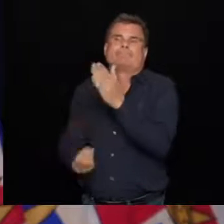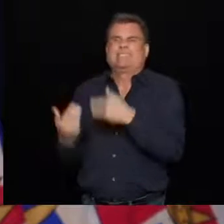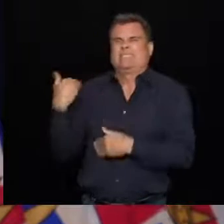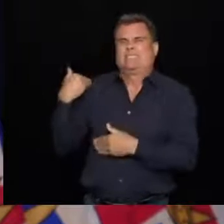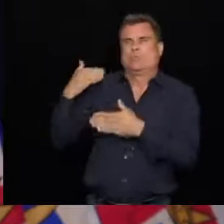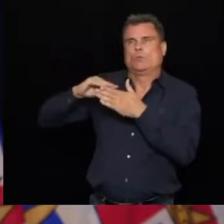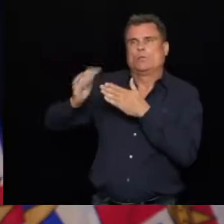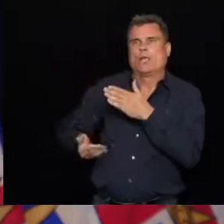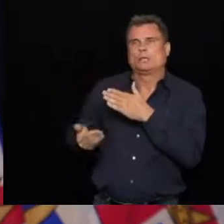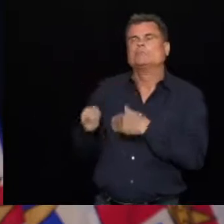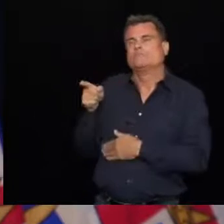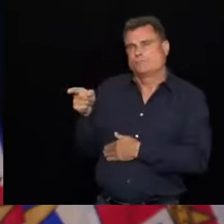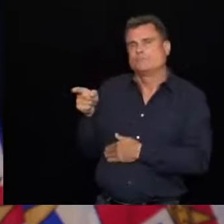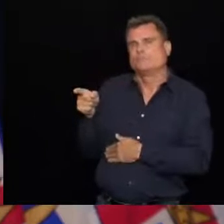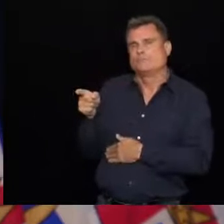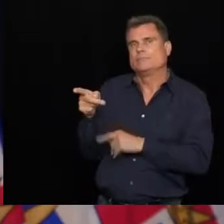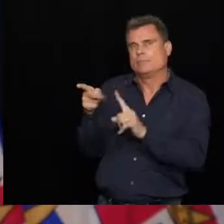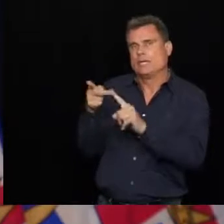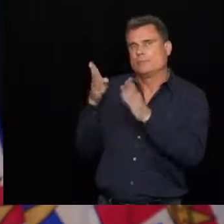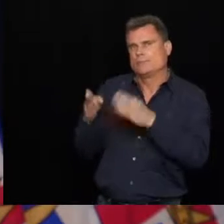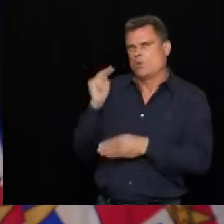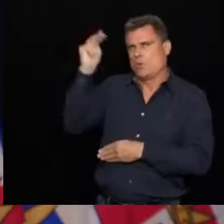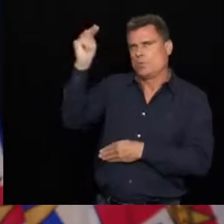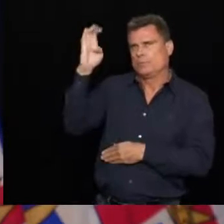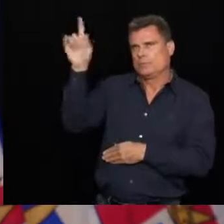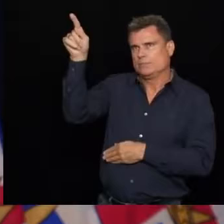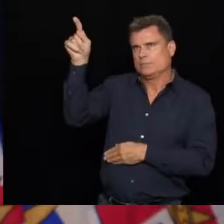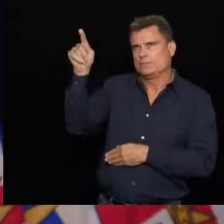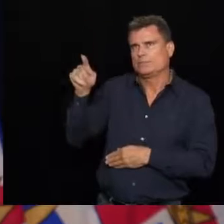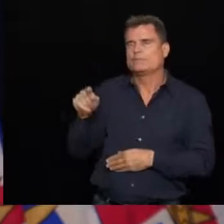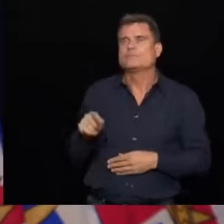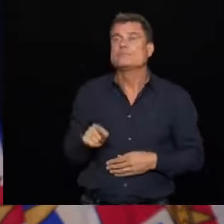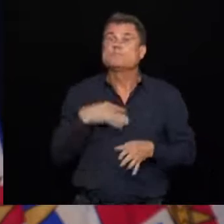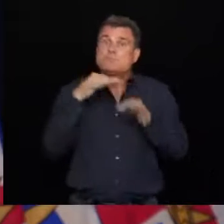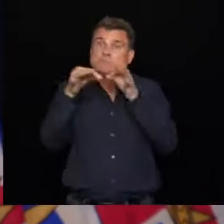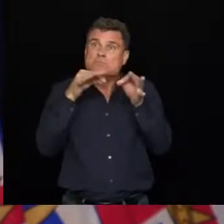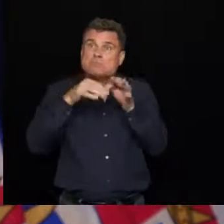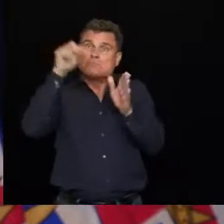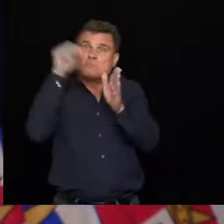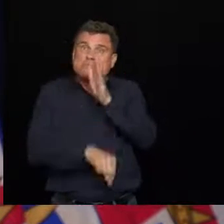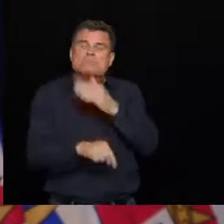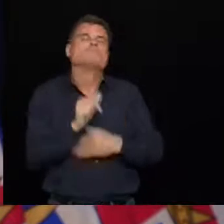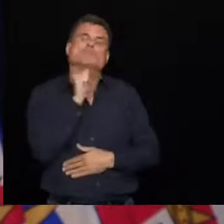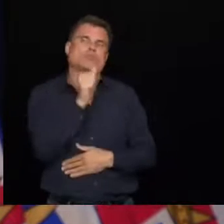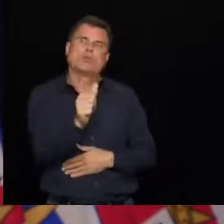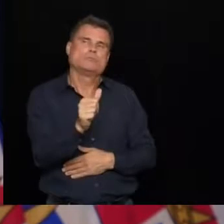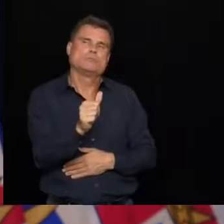the additional details at this point that I can share with you.